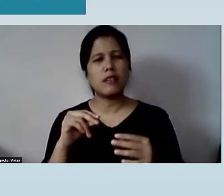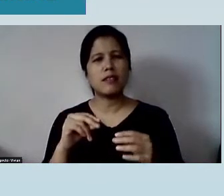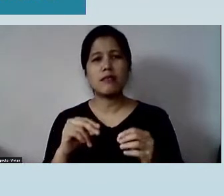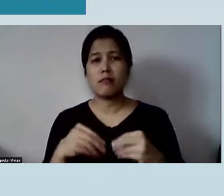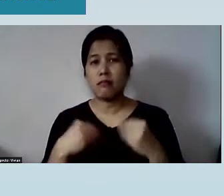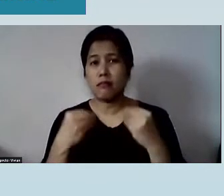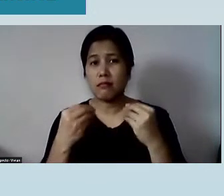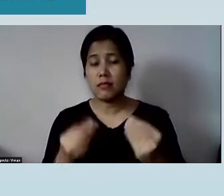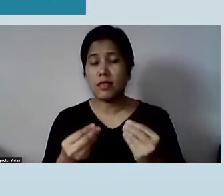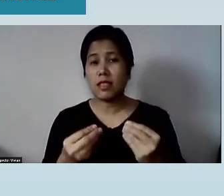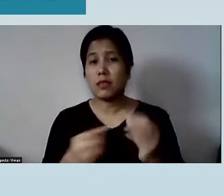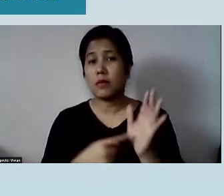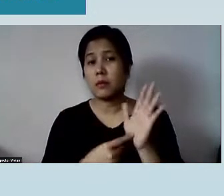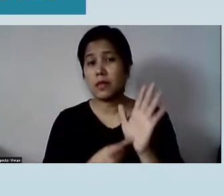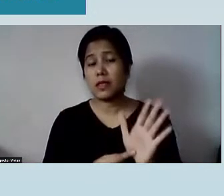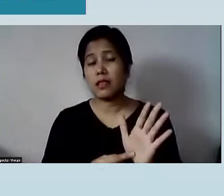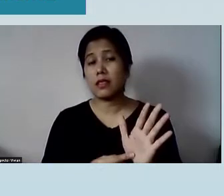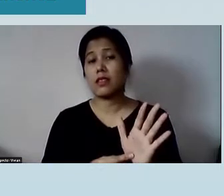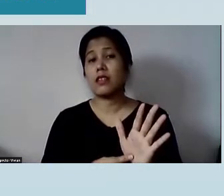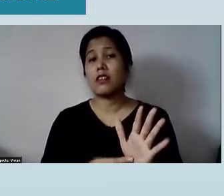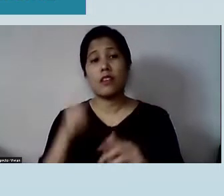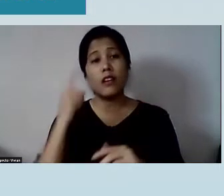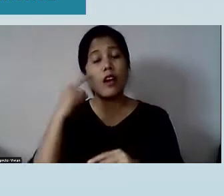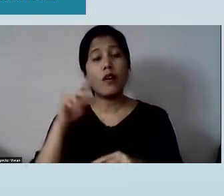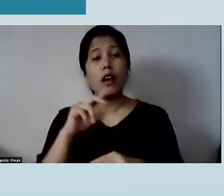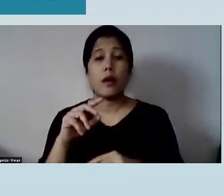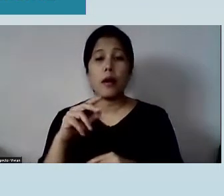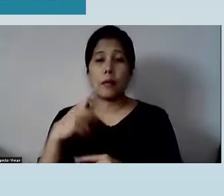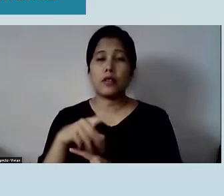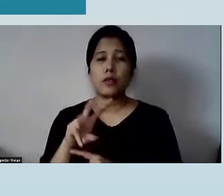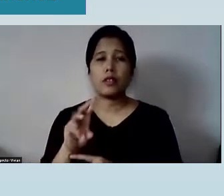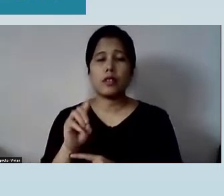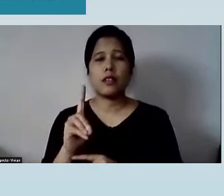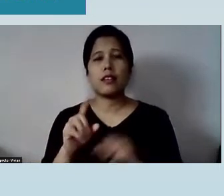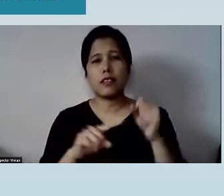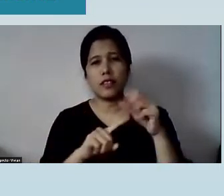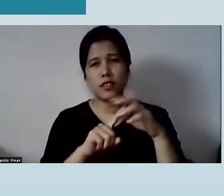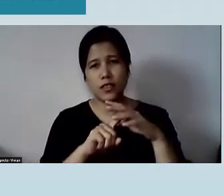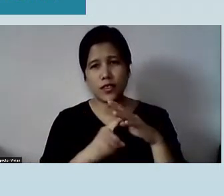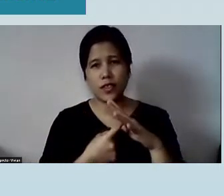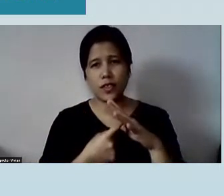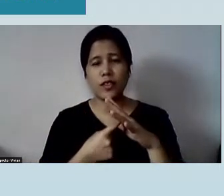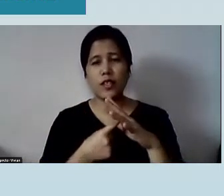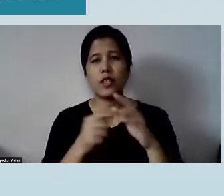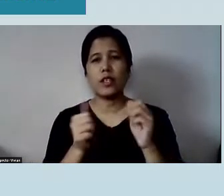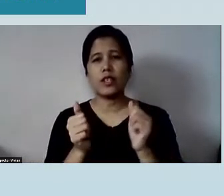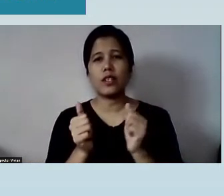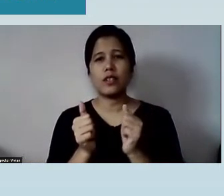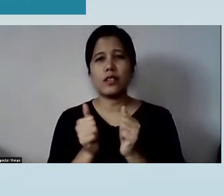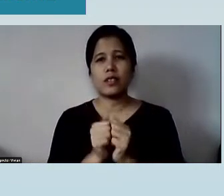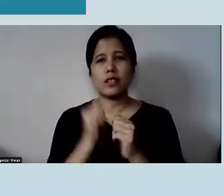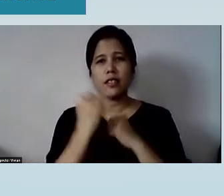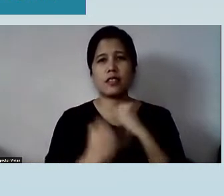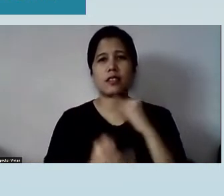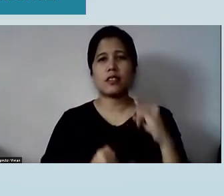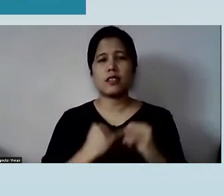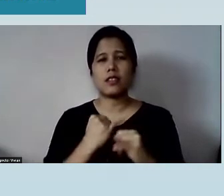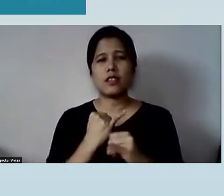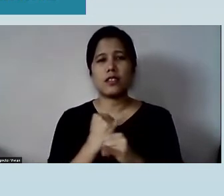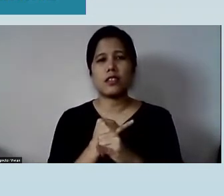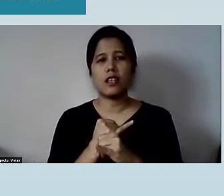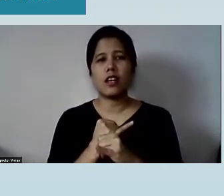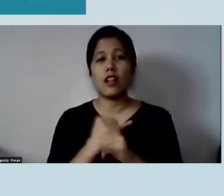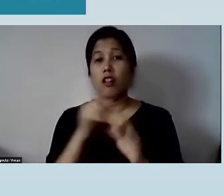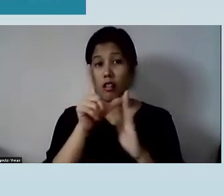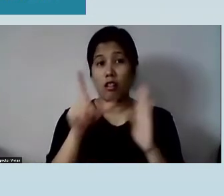mga persons with disabilities. No? So I'll start with this international